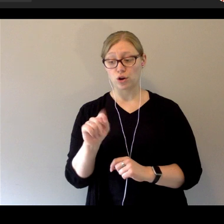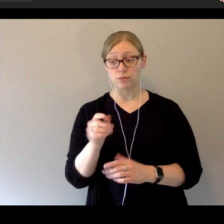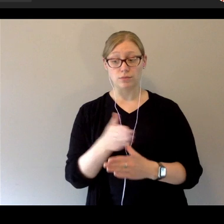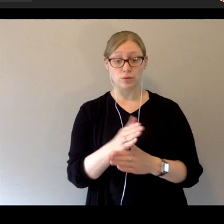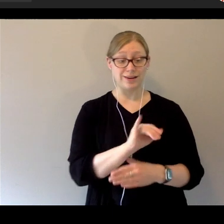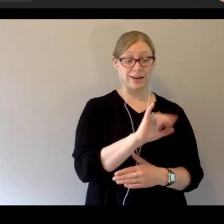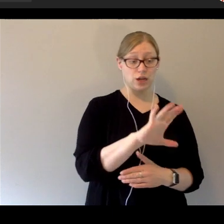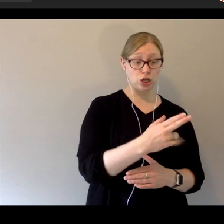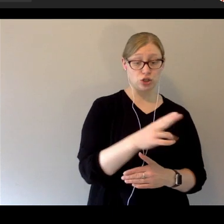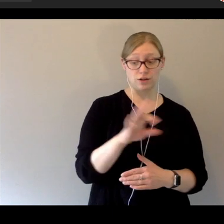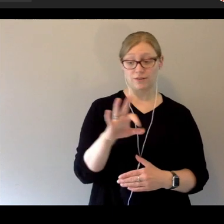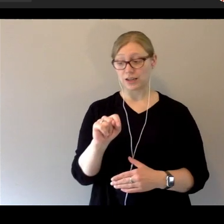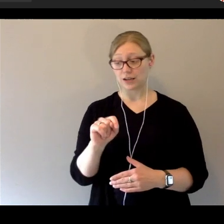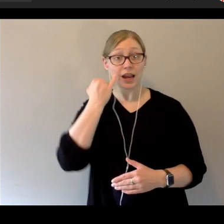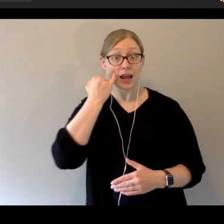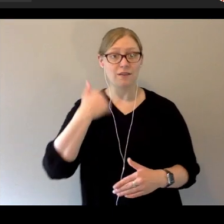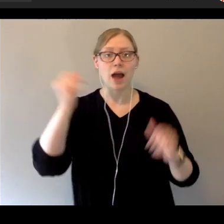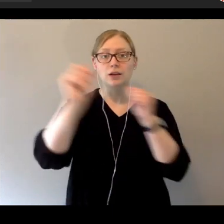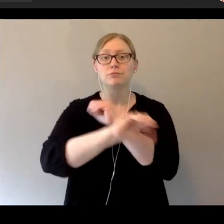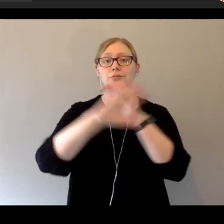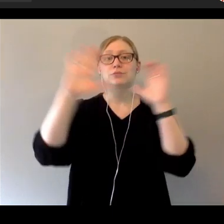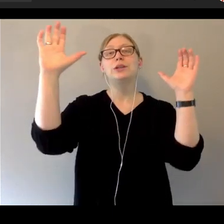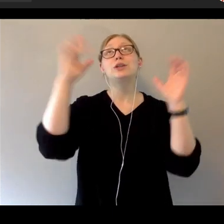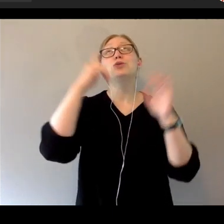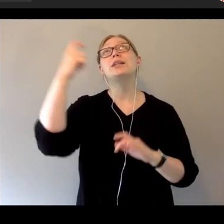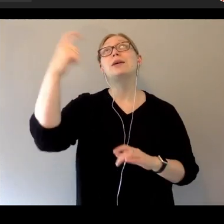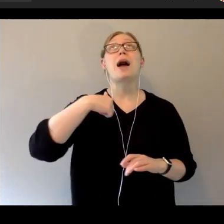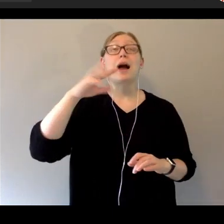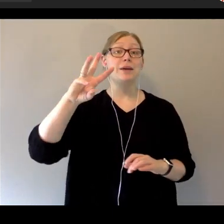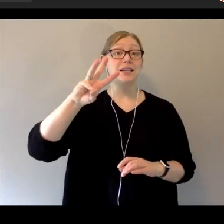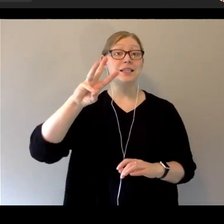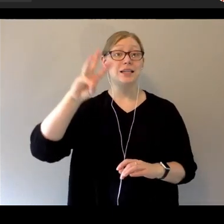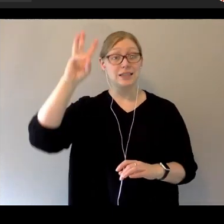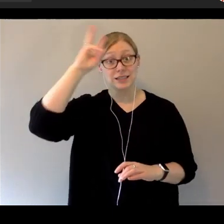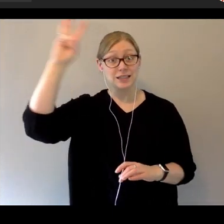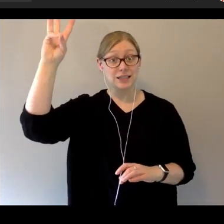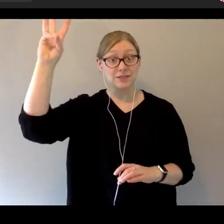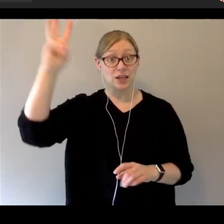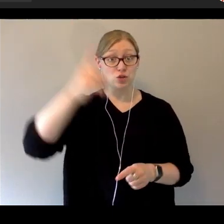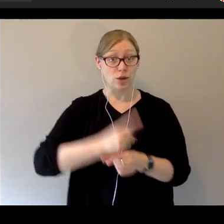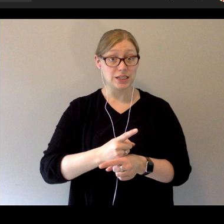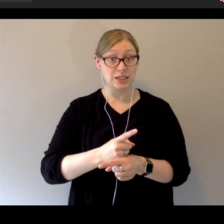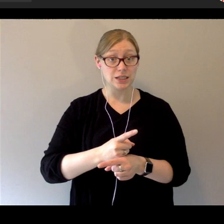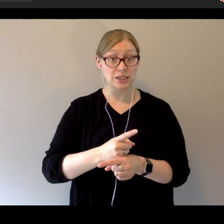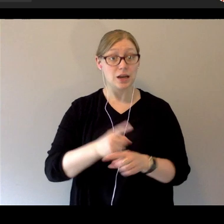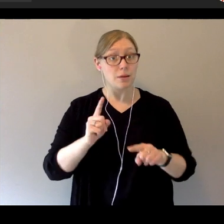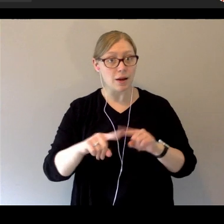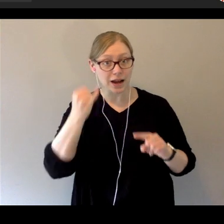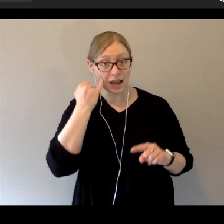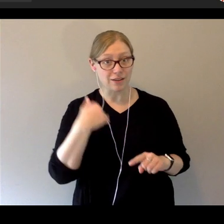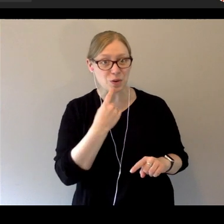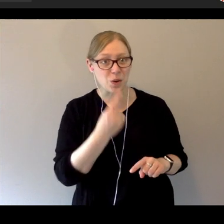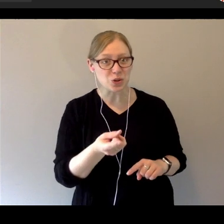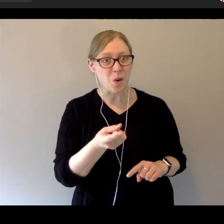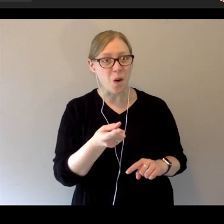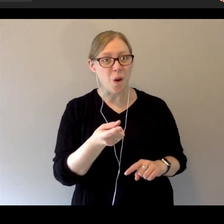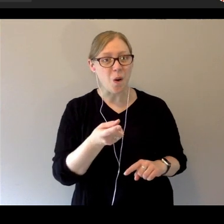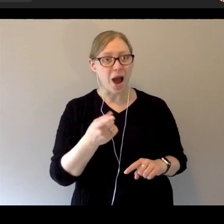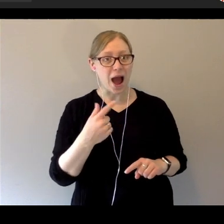right? I'm shorter than that, but if I was 6 feet tall, and I told you that I was 6 inches tall, that would be a very different